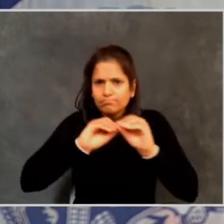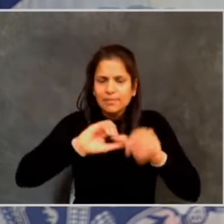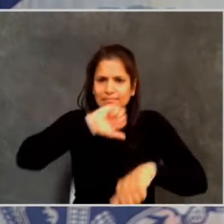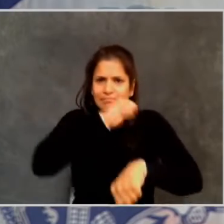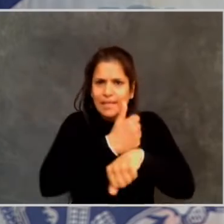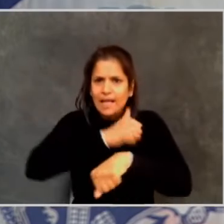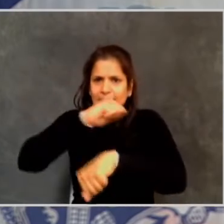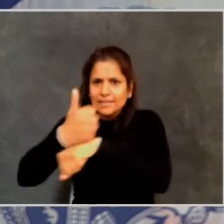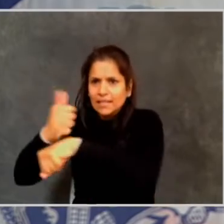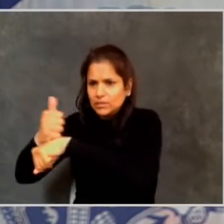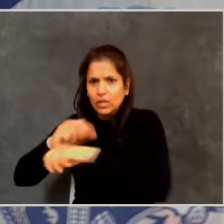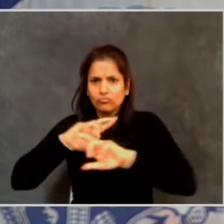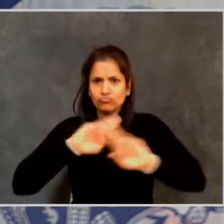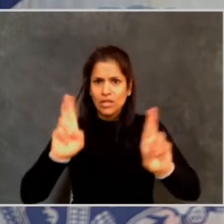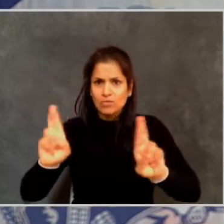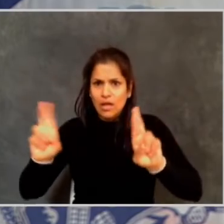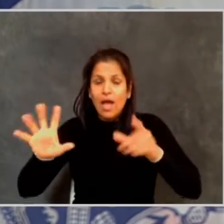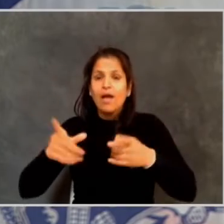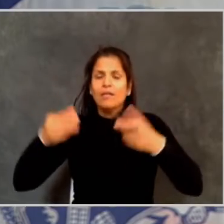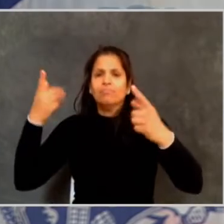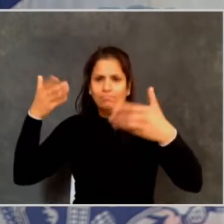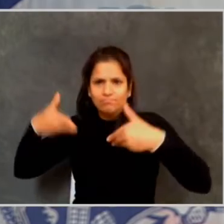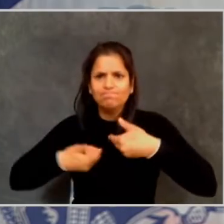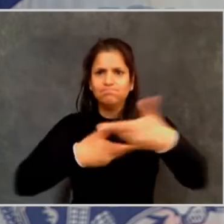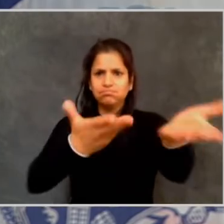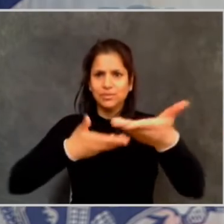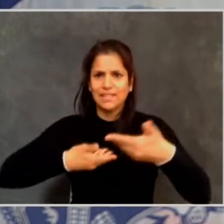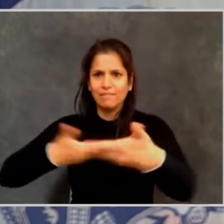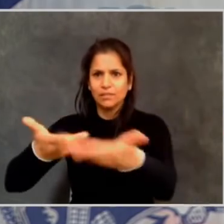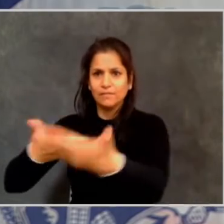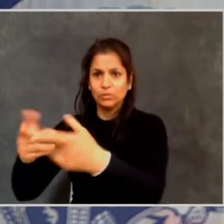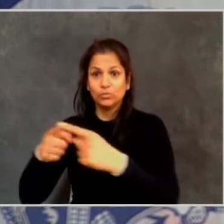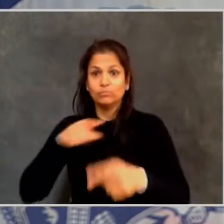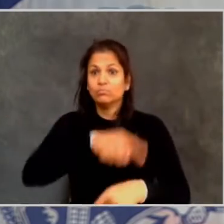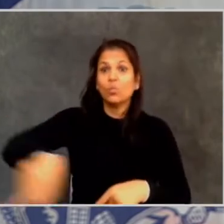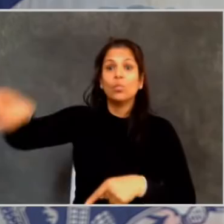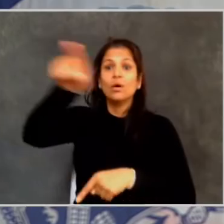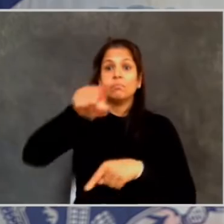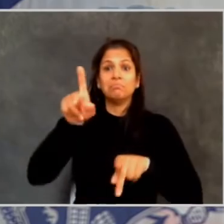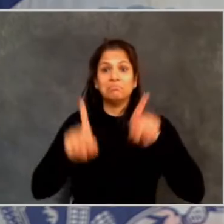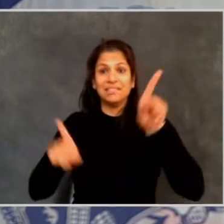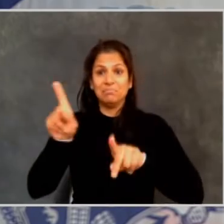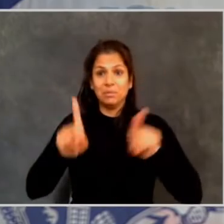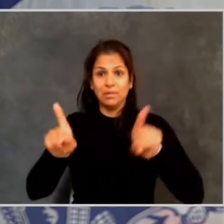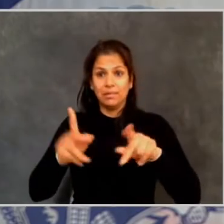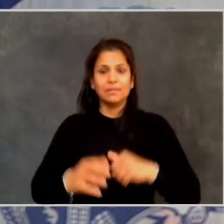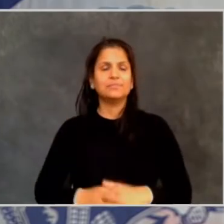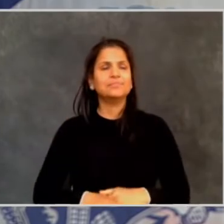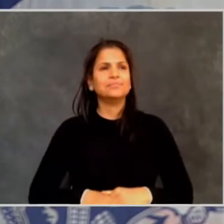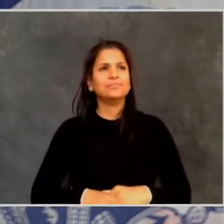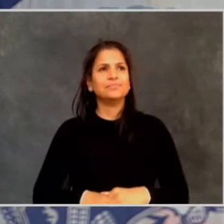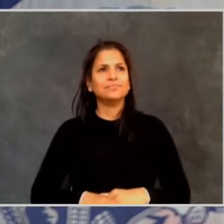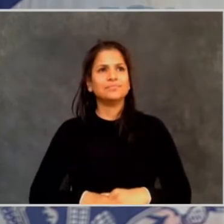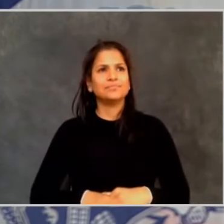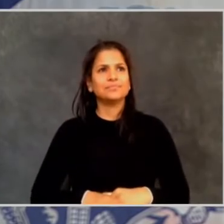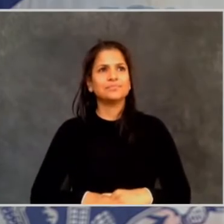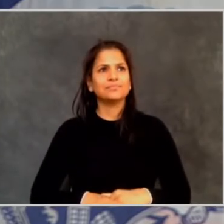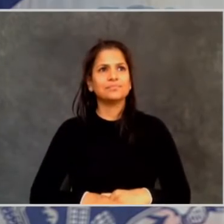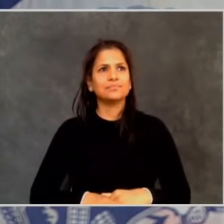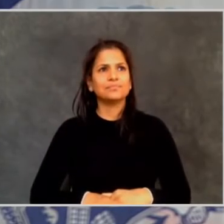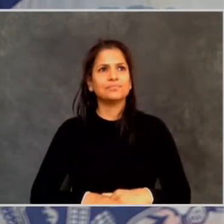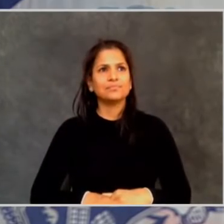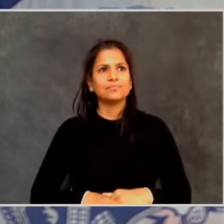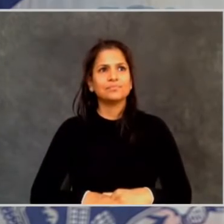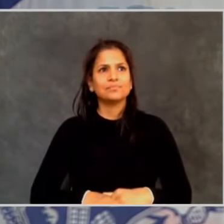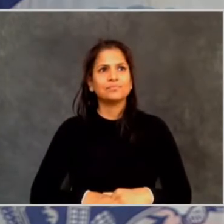cannot find a way to pay for the food they need. So I think you make a really good point that if supermarkets are shut down, thank